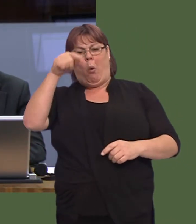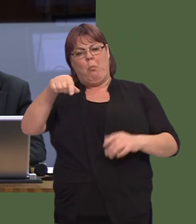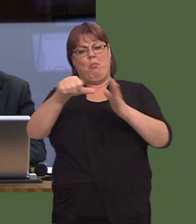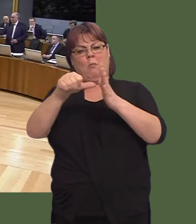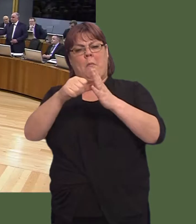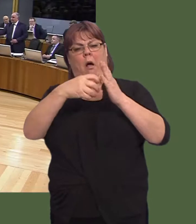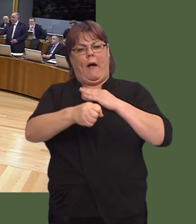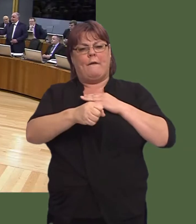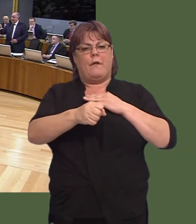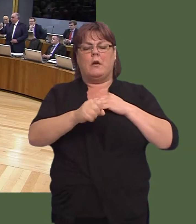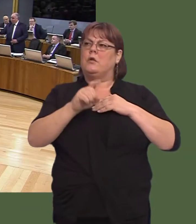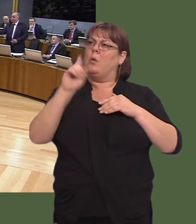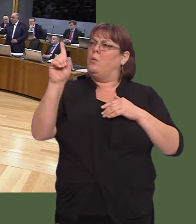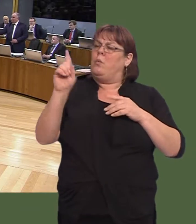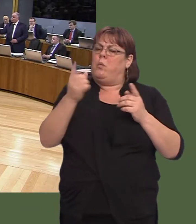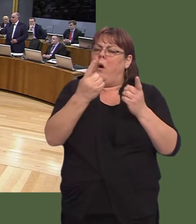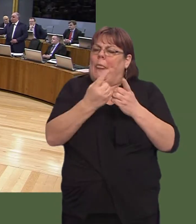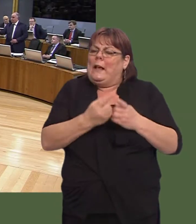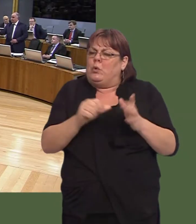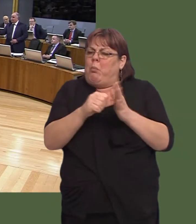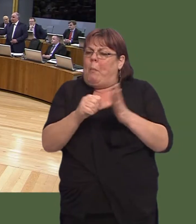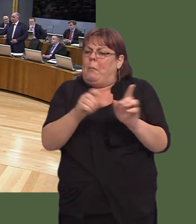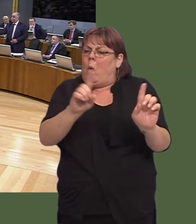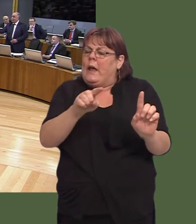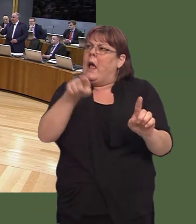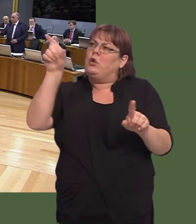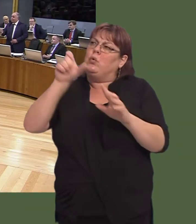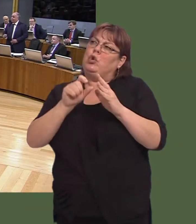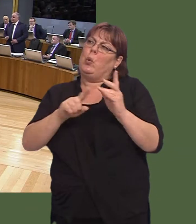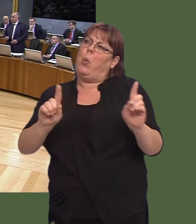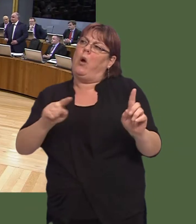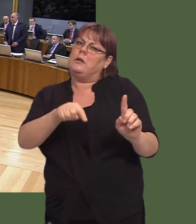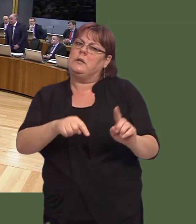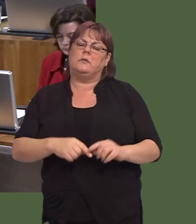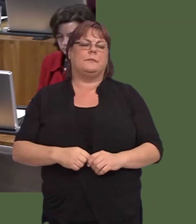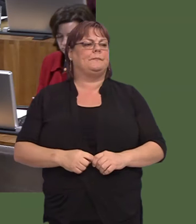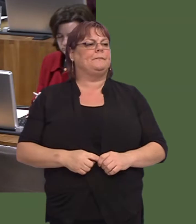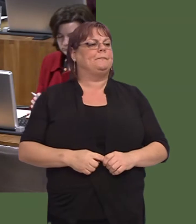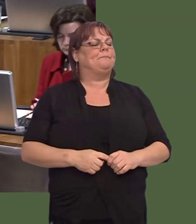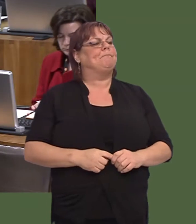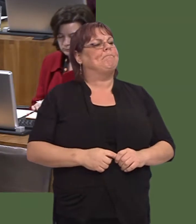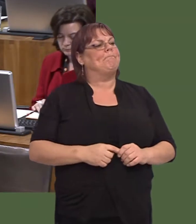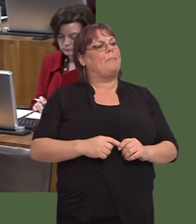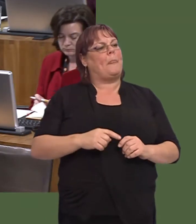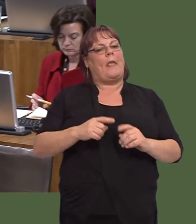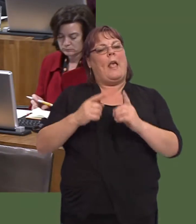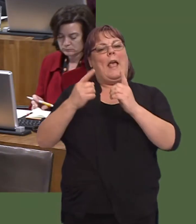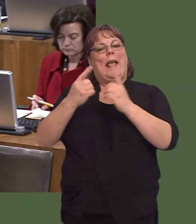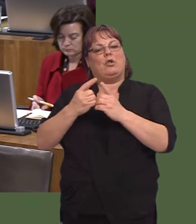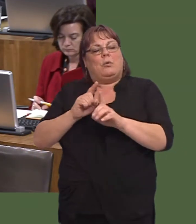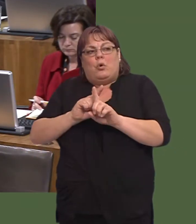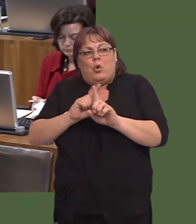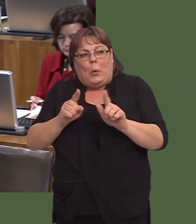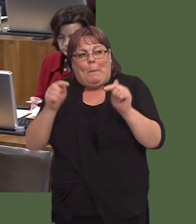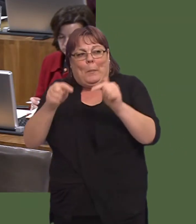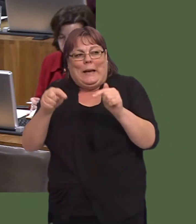So what action did you take, and what were the issues you are referring to in your previous answers? Issues that did not